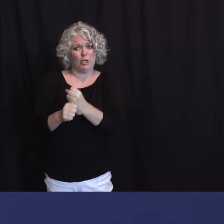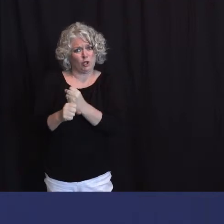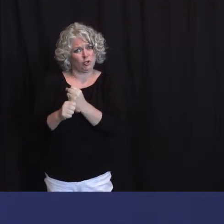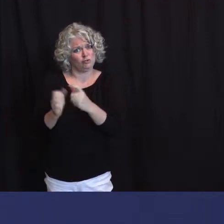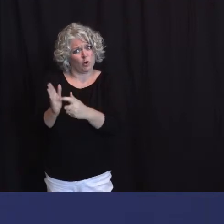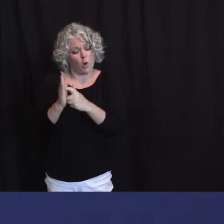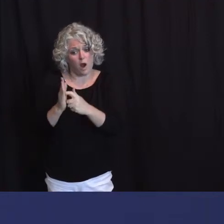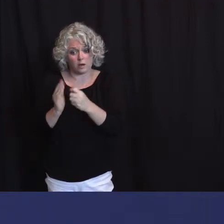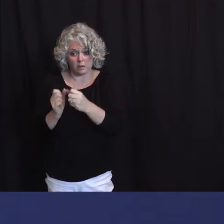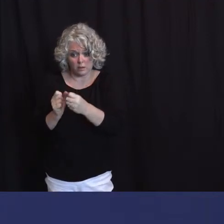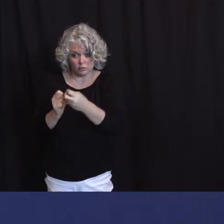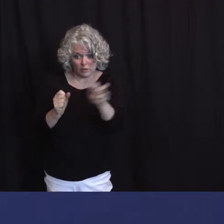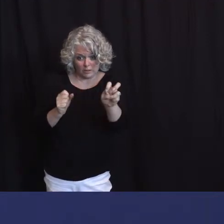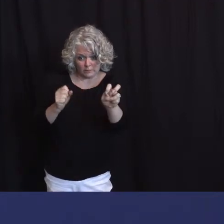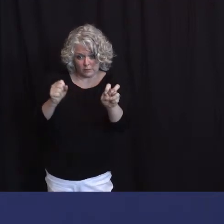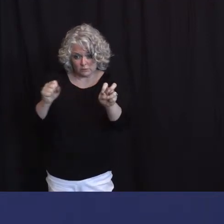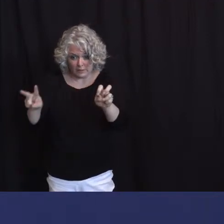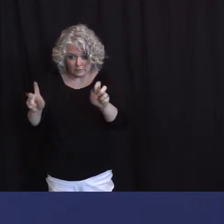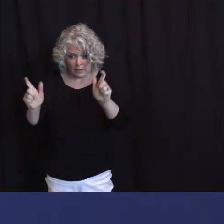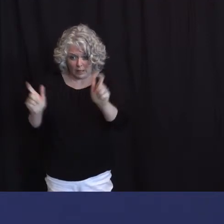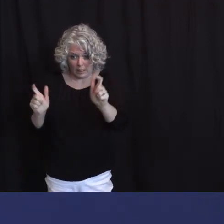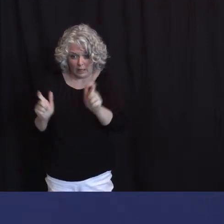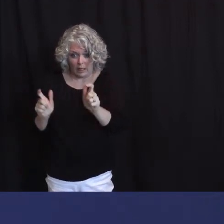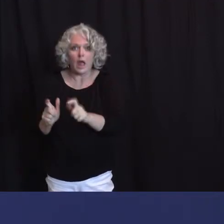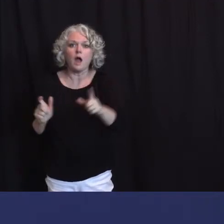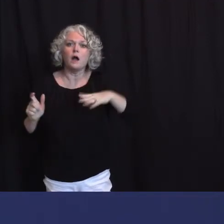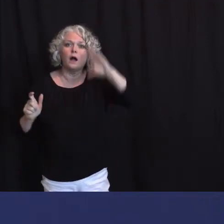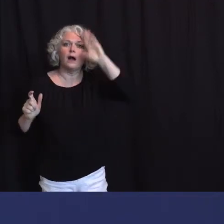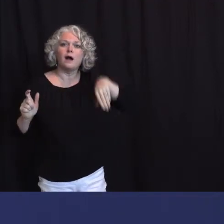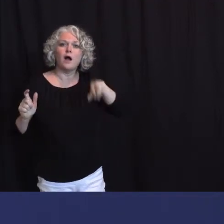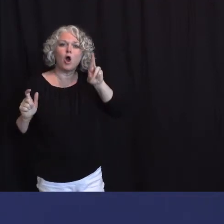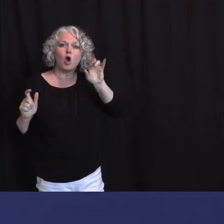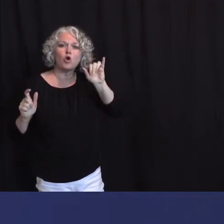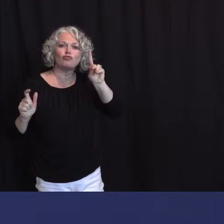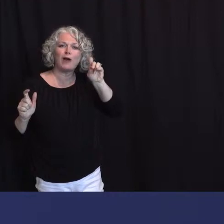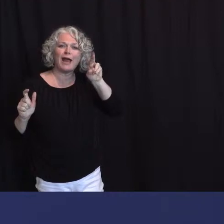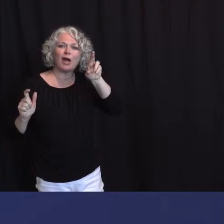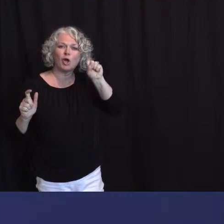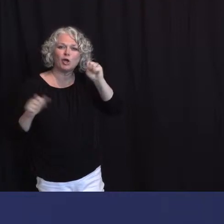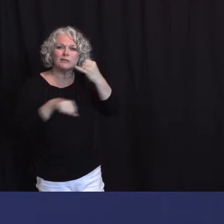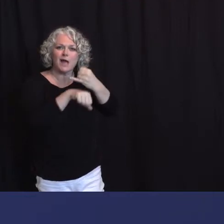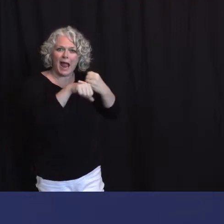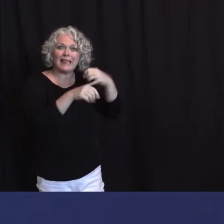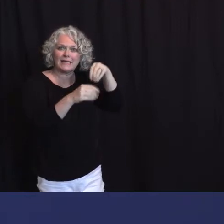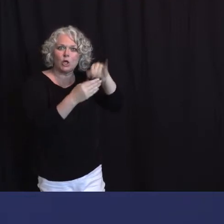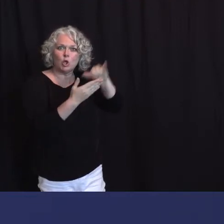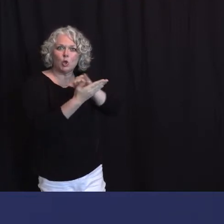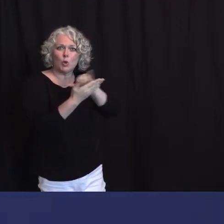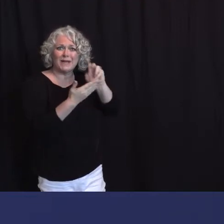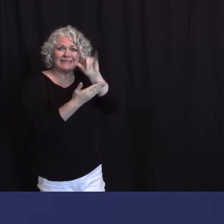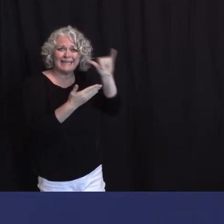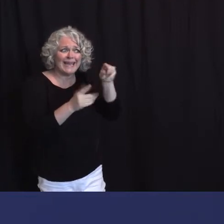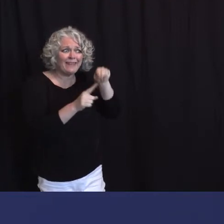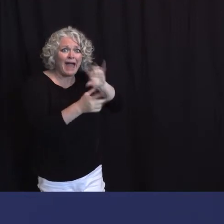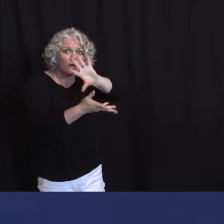switch. I think New York City's in the middle of an 8-year process on Rikers Island. Please, God, we get this done a lot faster than that, but it's